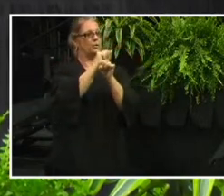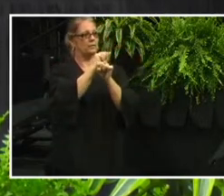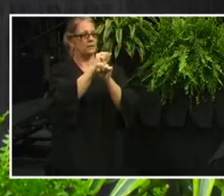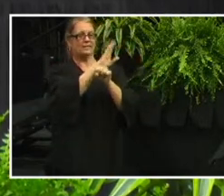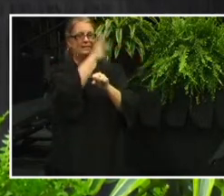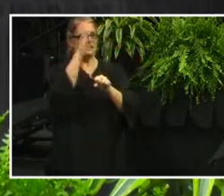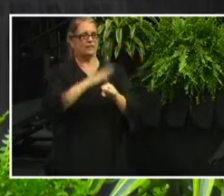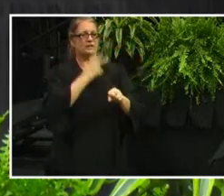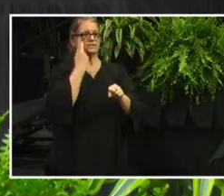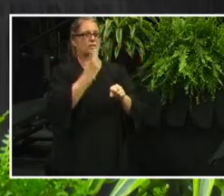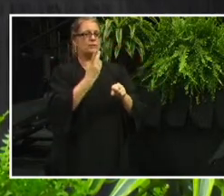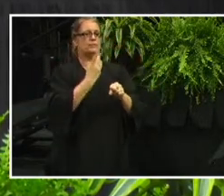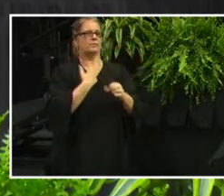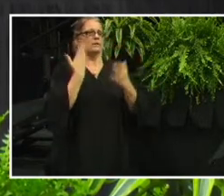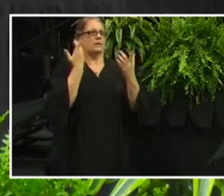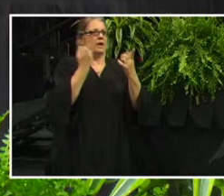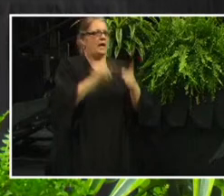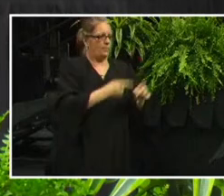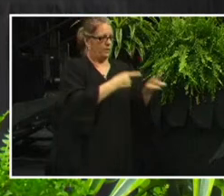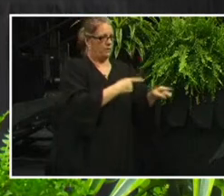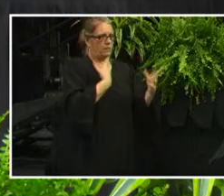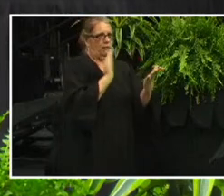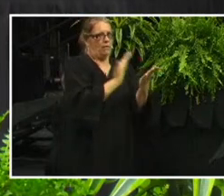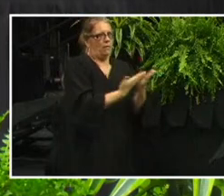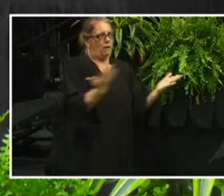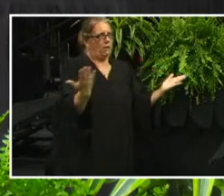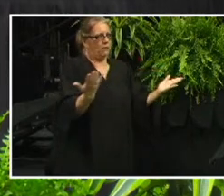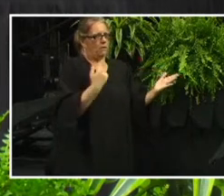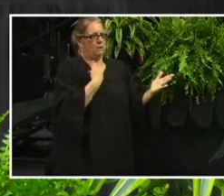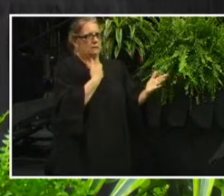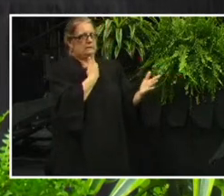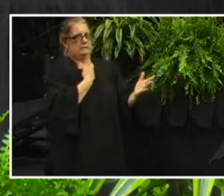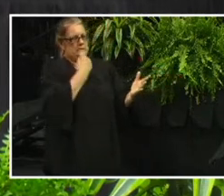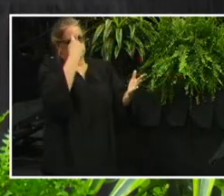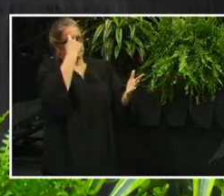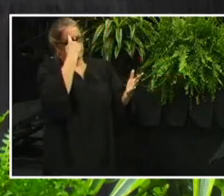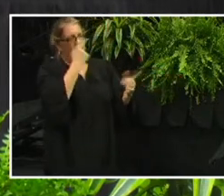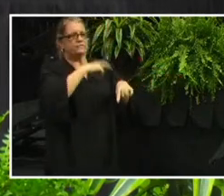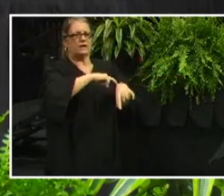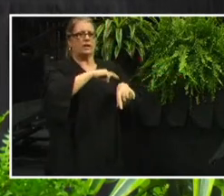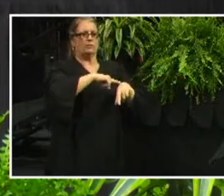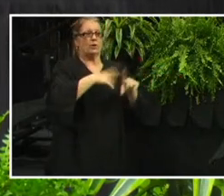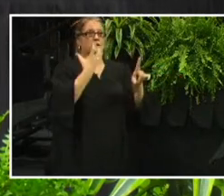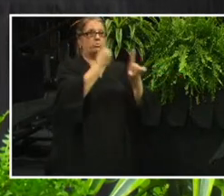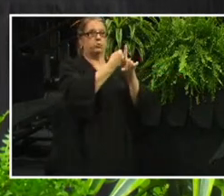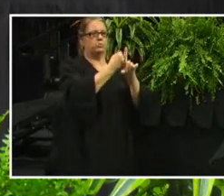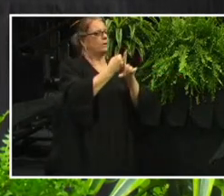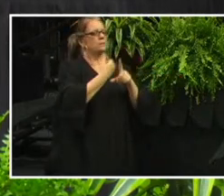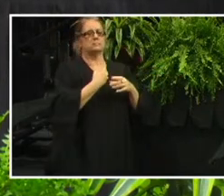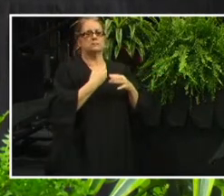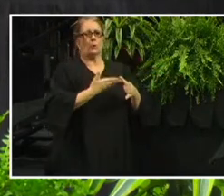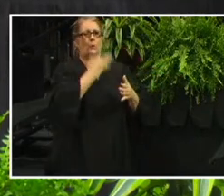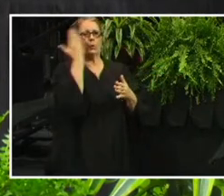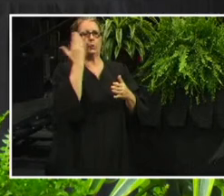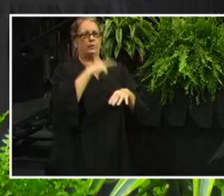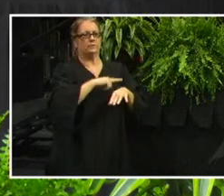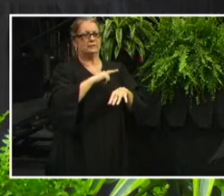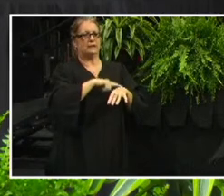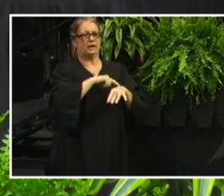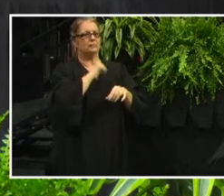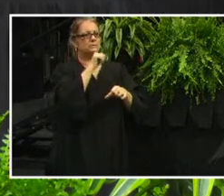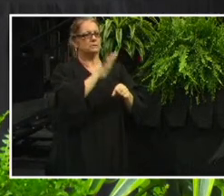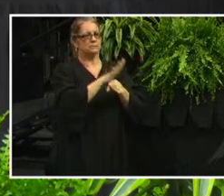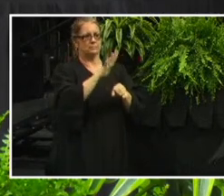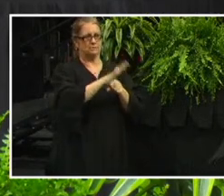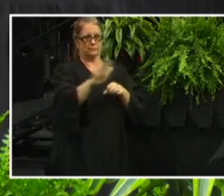seemed like a year that would arrive. It was always, oh, I have some time, until suddenly I didn't. Many of my fellow graduates